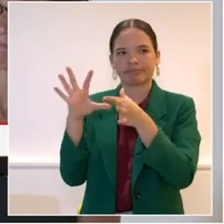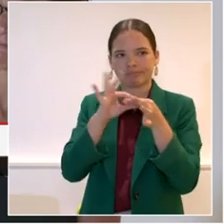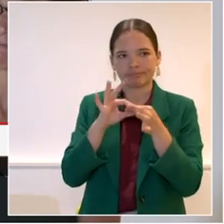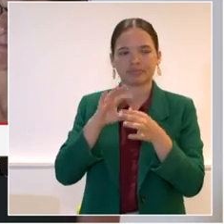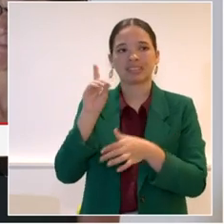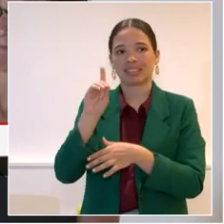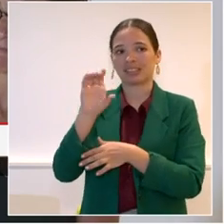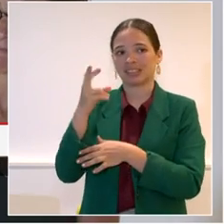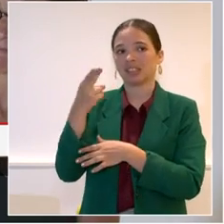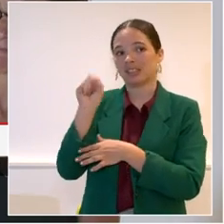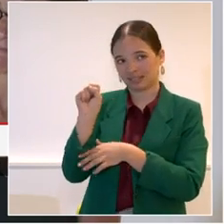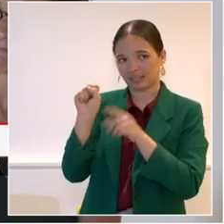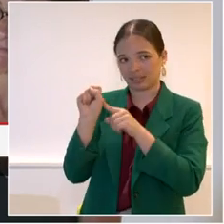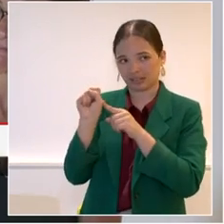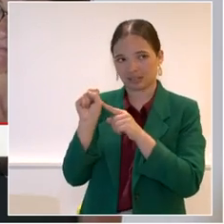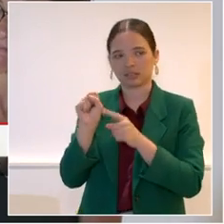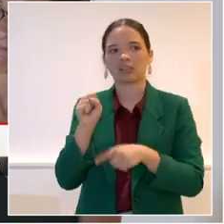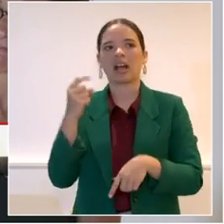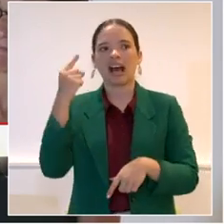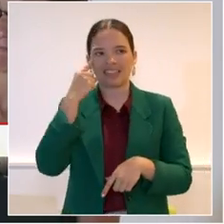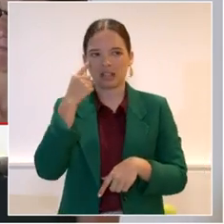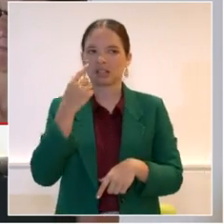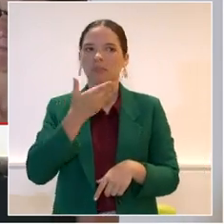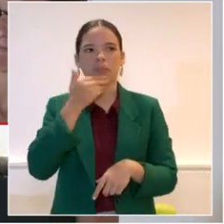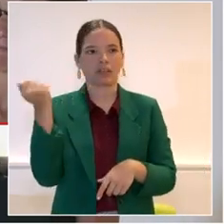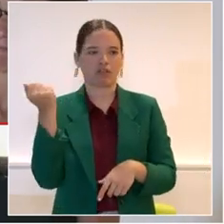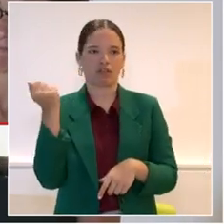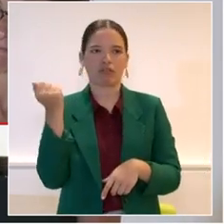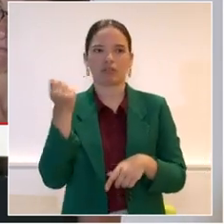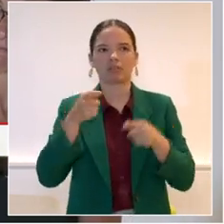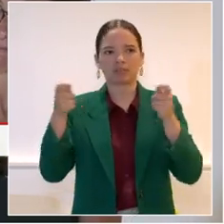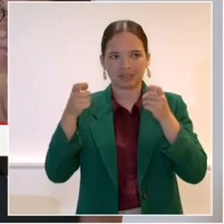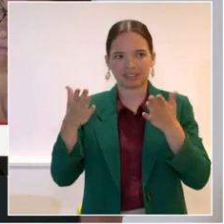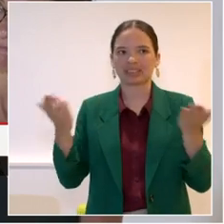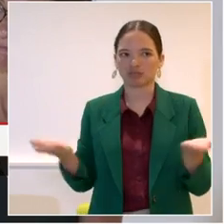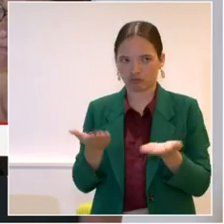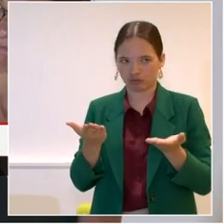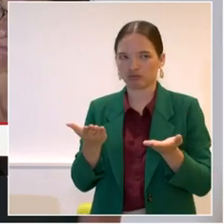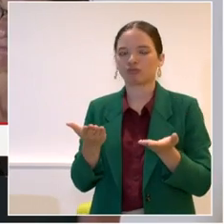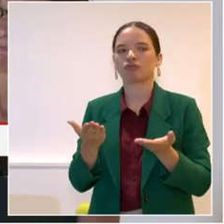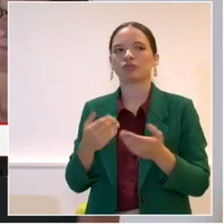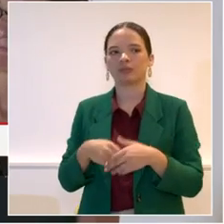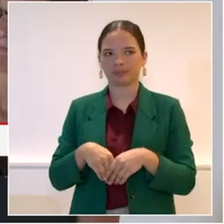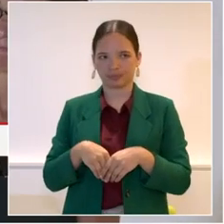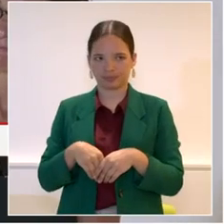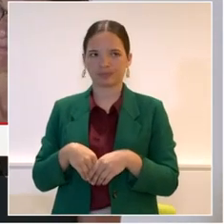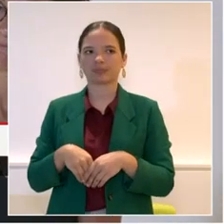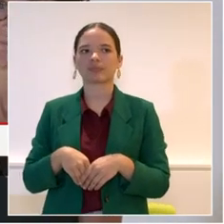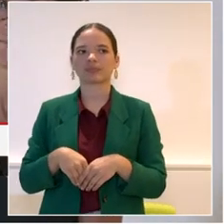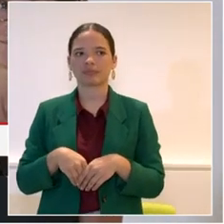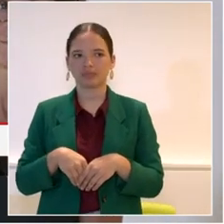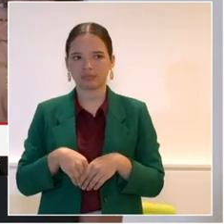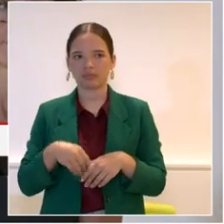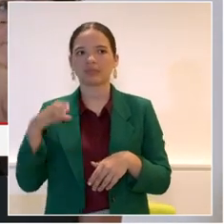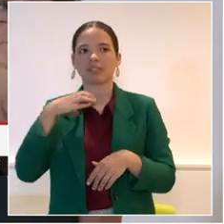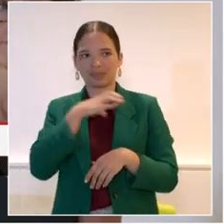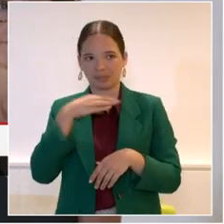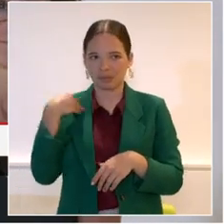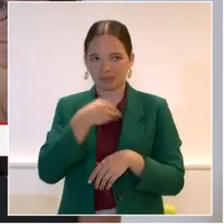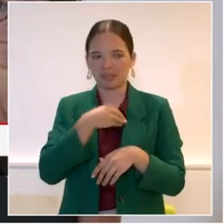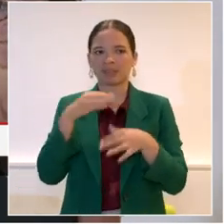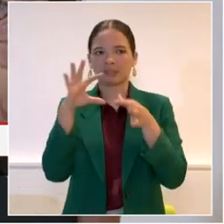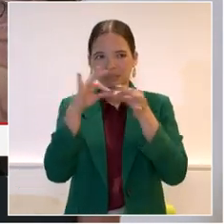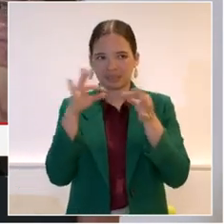DHS, we think are better facilitated here. The things, I think when the council members mentioned that we did well during